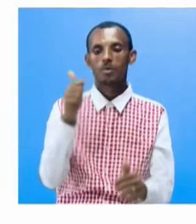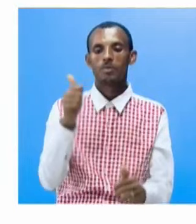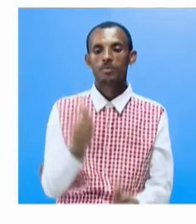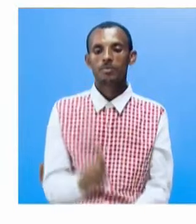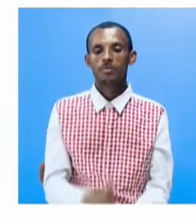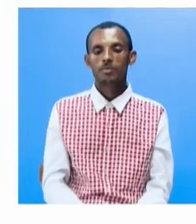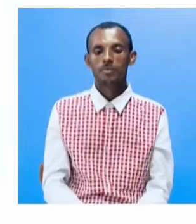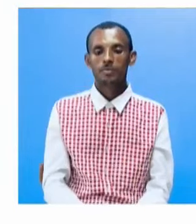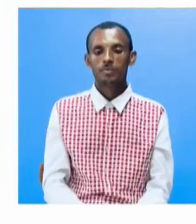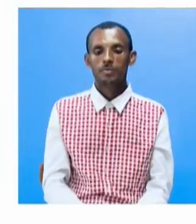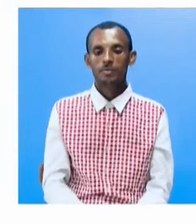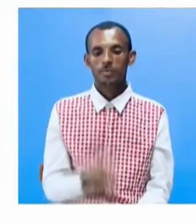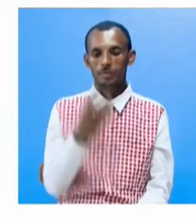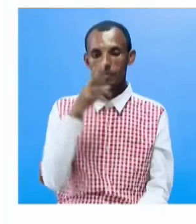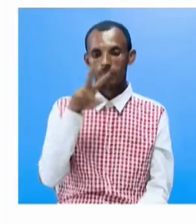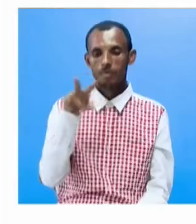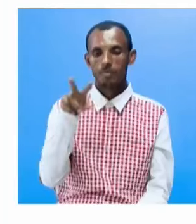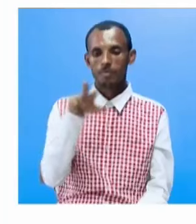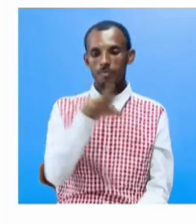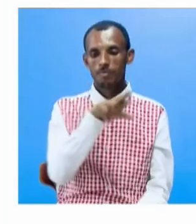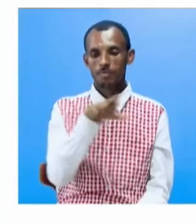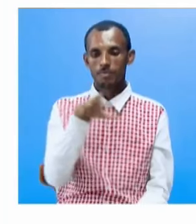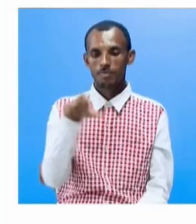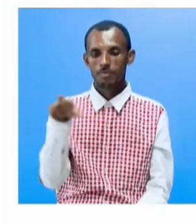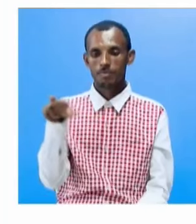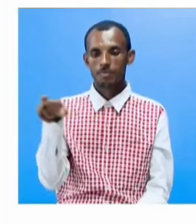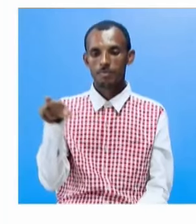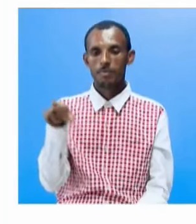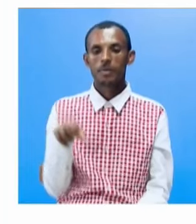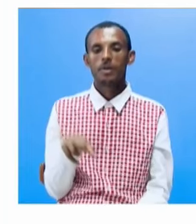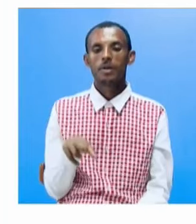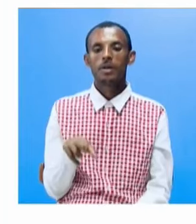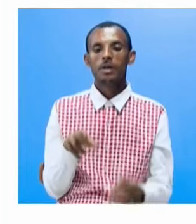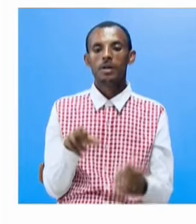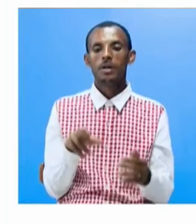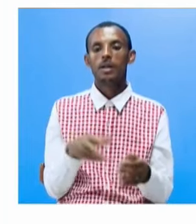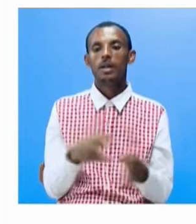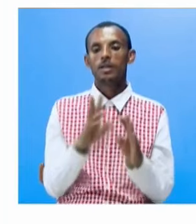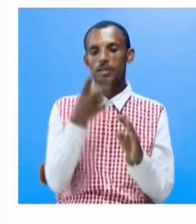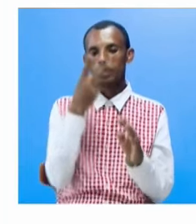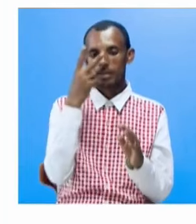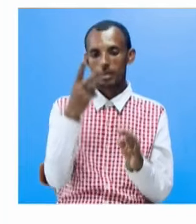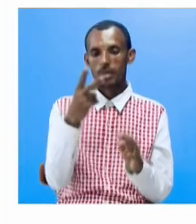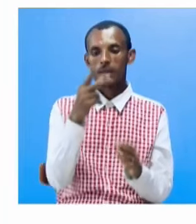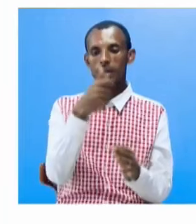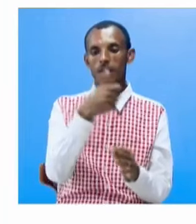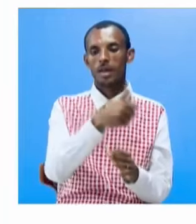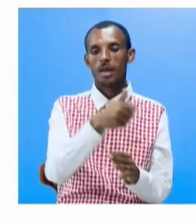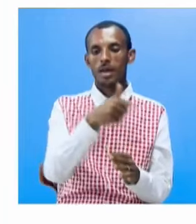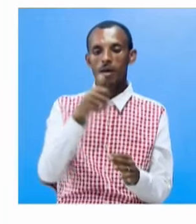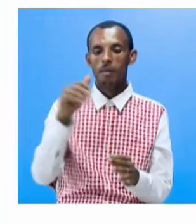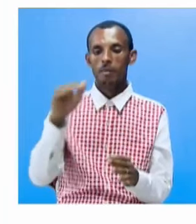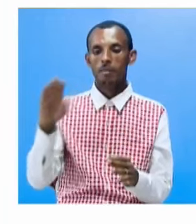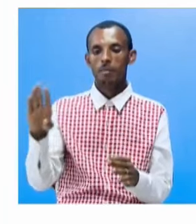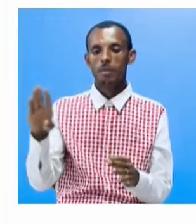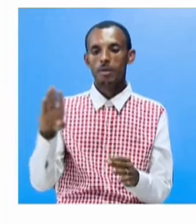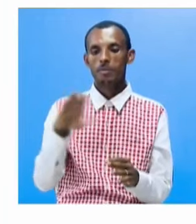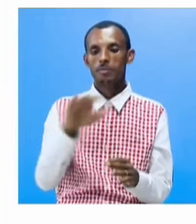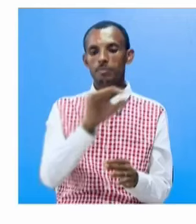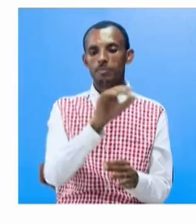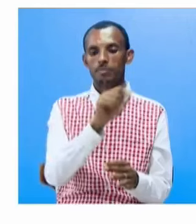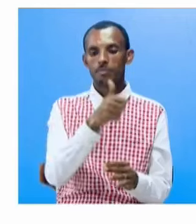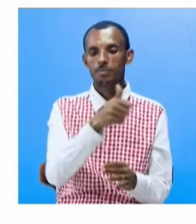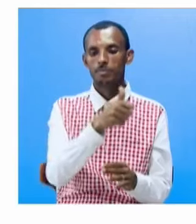This line segment is given, and assume, let's name this line segment to be A,